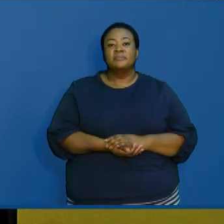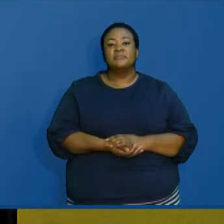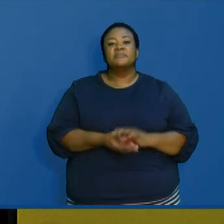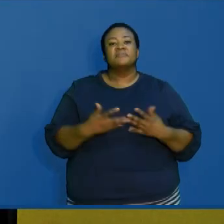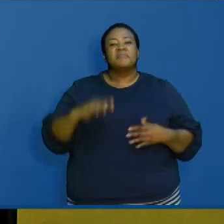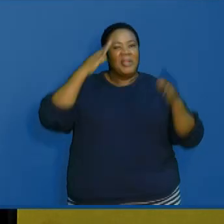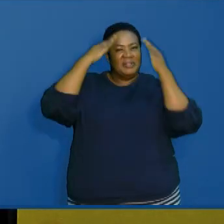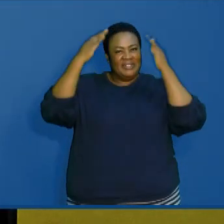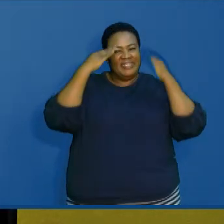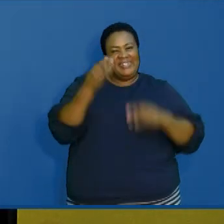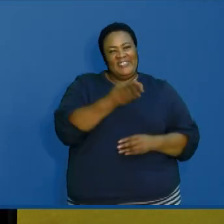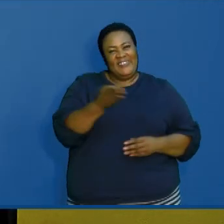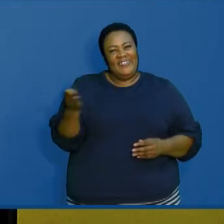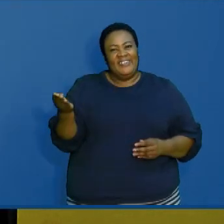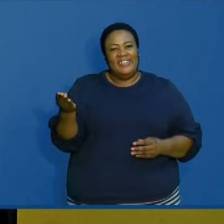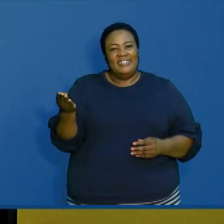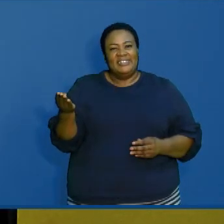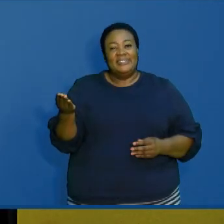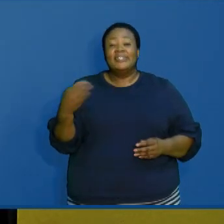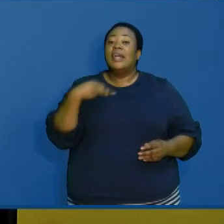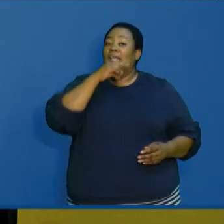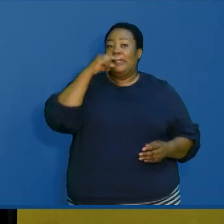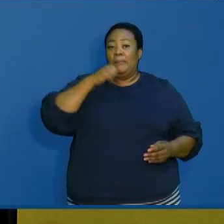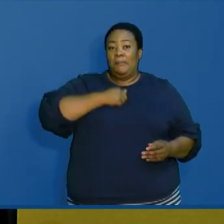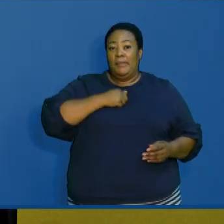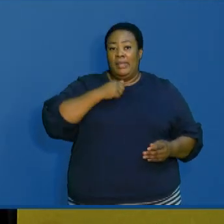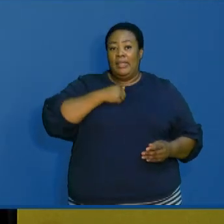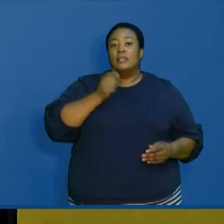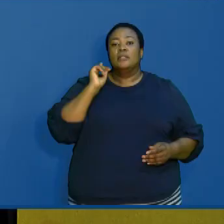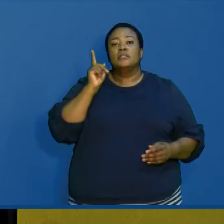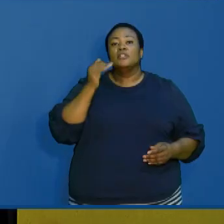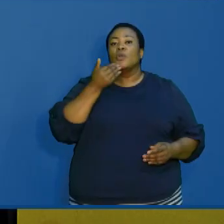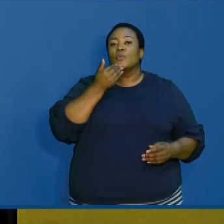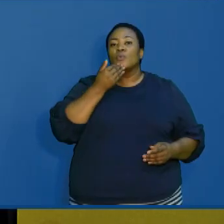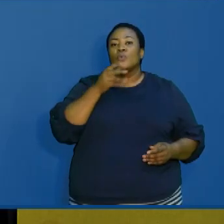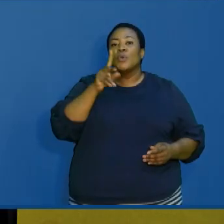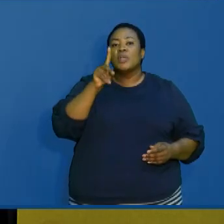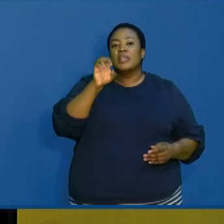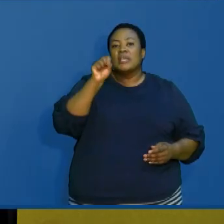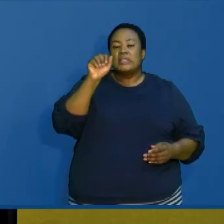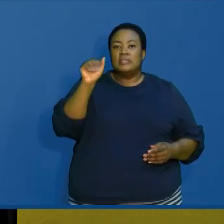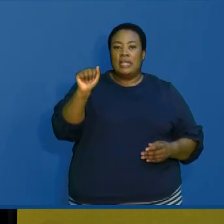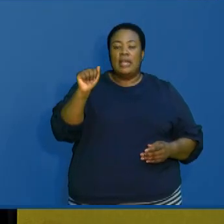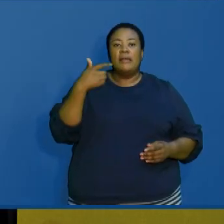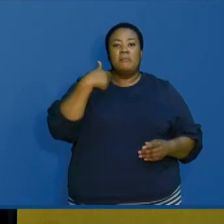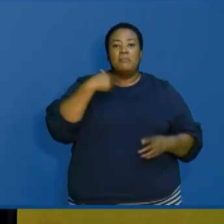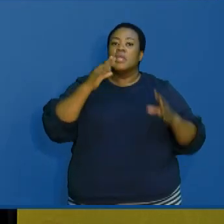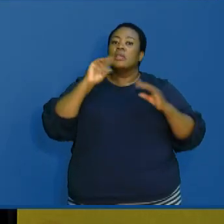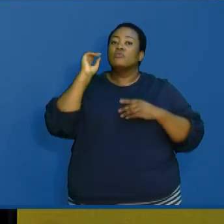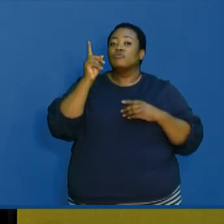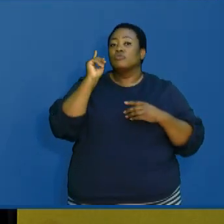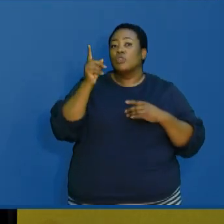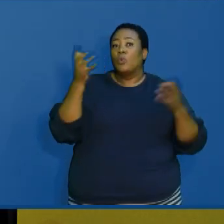Good day, everybody. My name is Ms. Gesao Baka Raleya. I am an educator